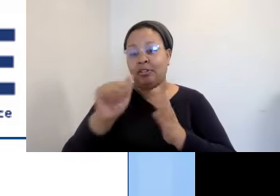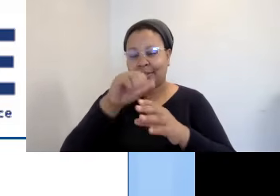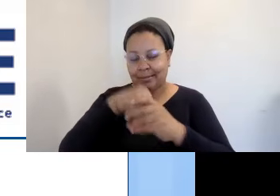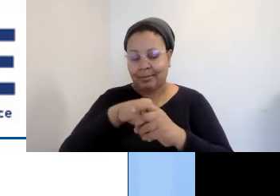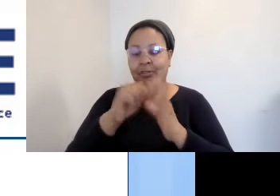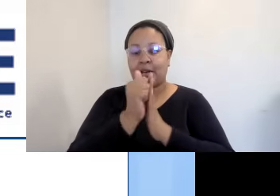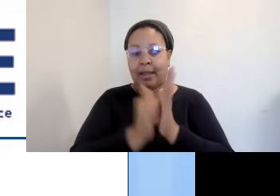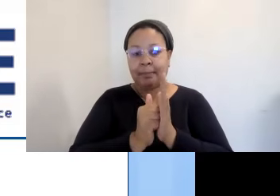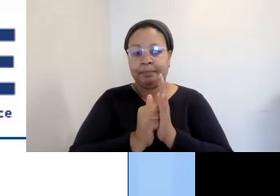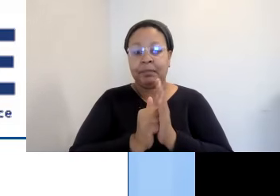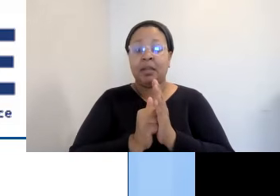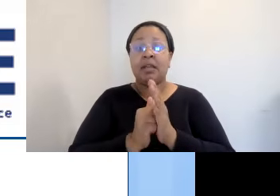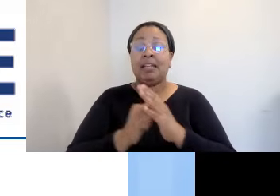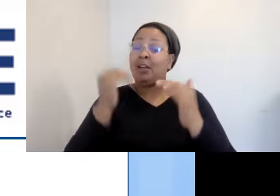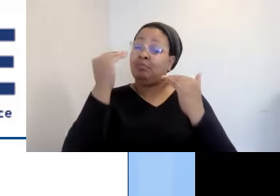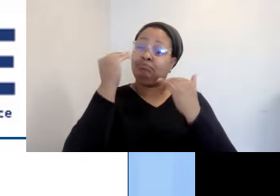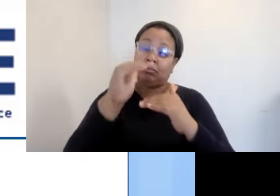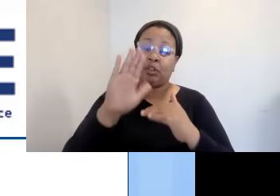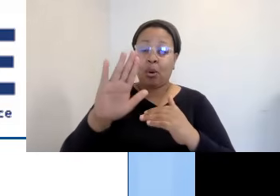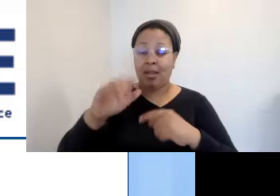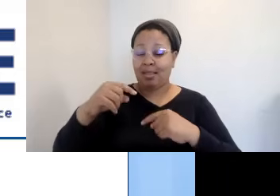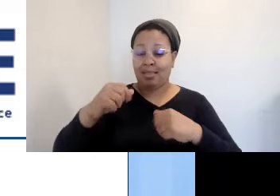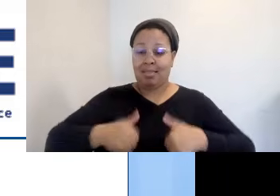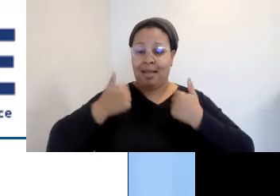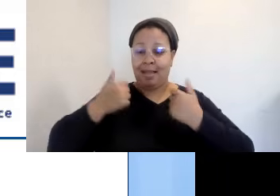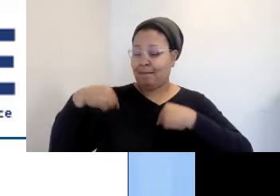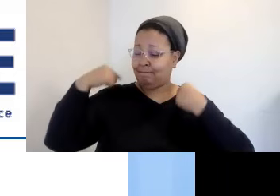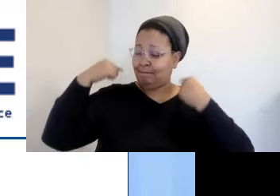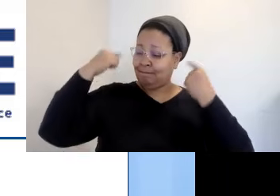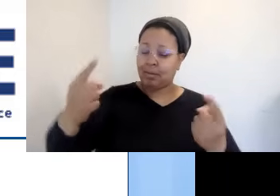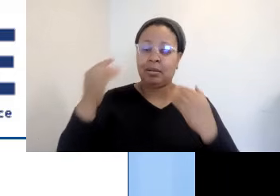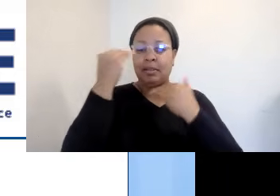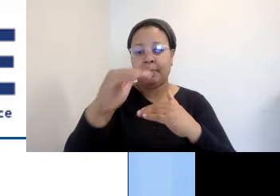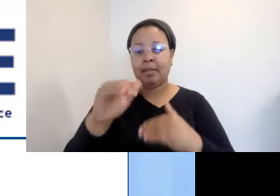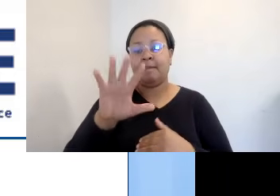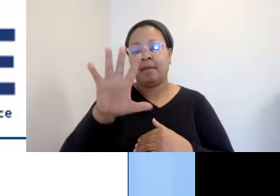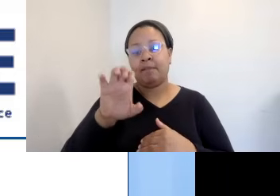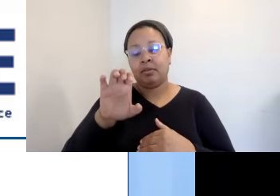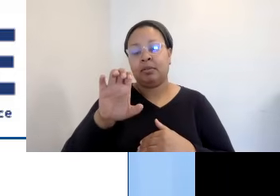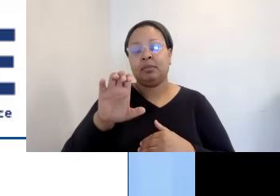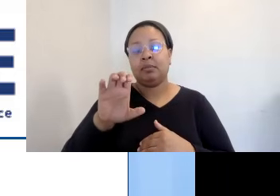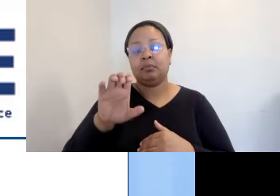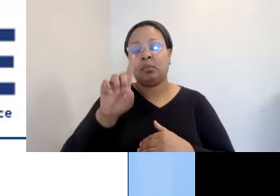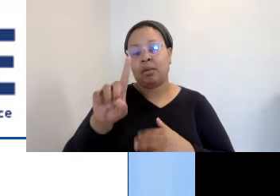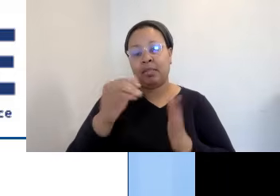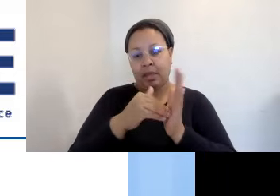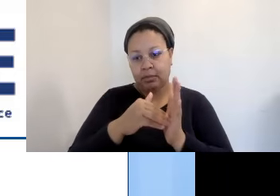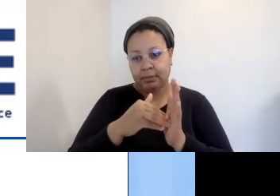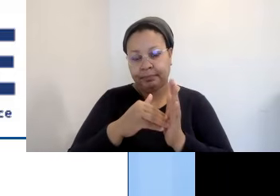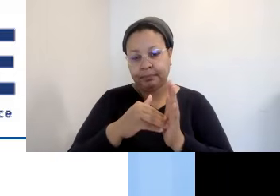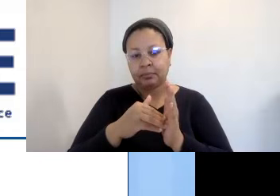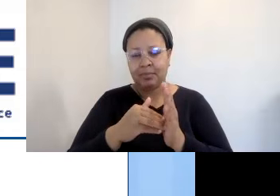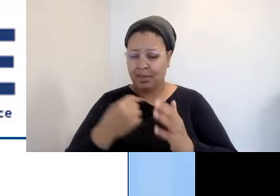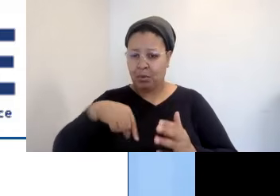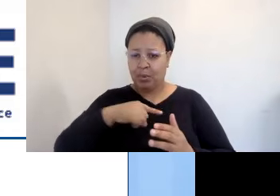is $501,000. So contributions wise, the most for our accounts, we are on the higher end. What